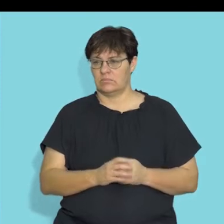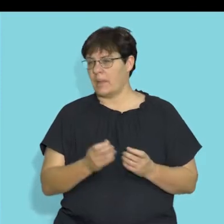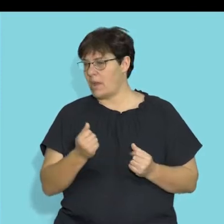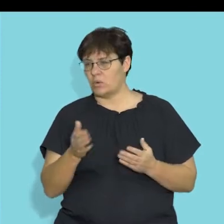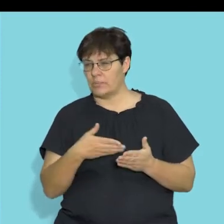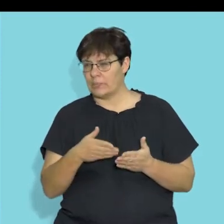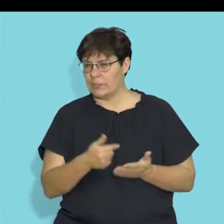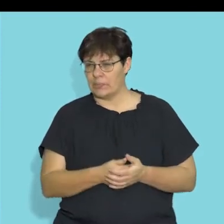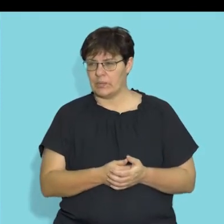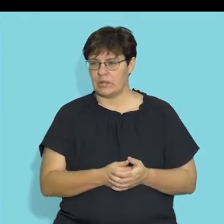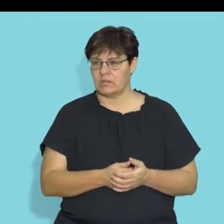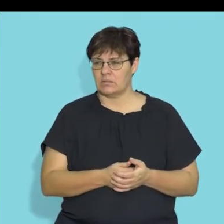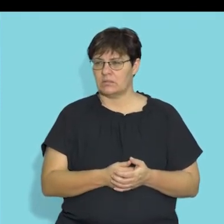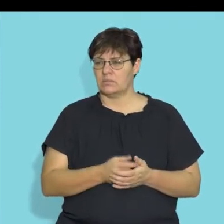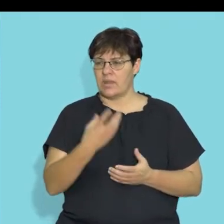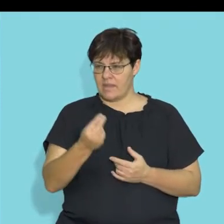What was the missing figure?